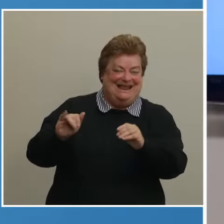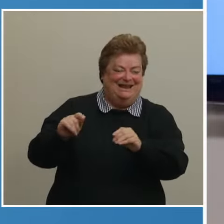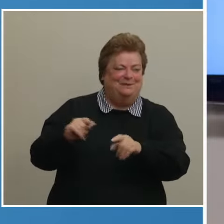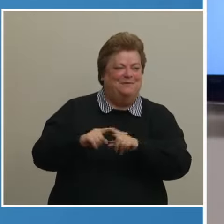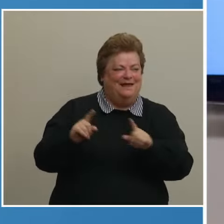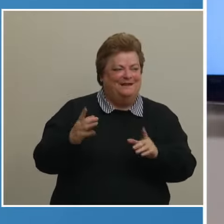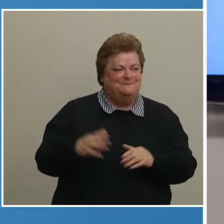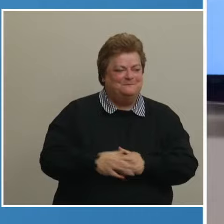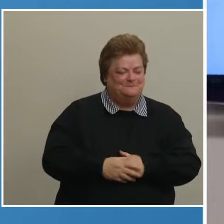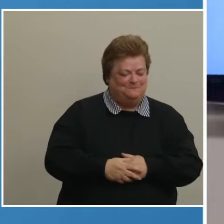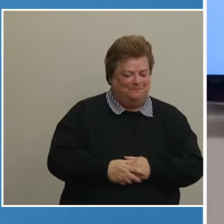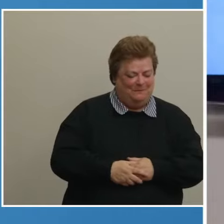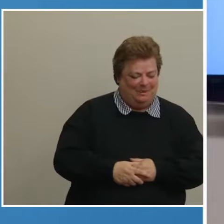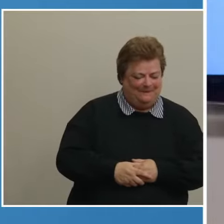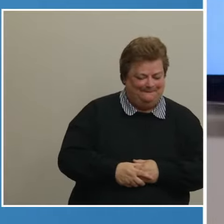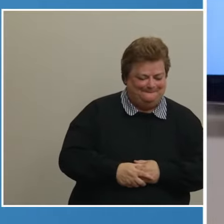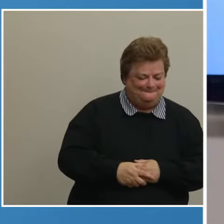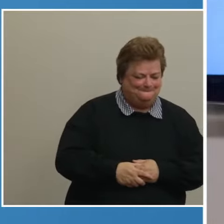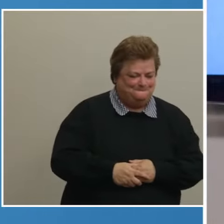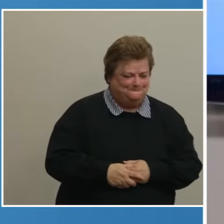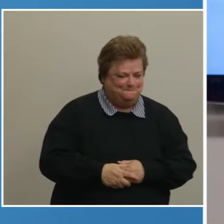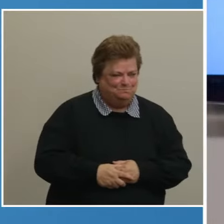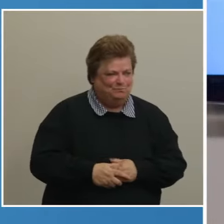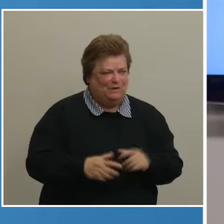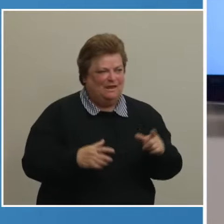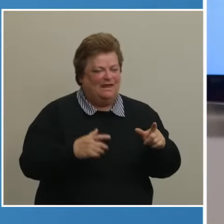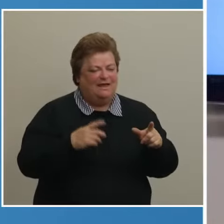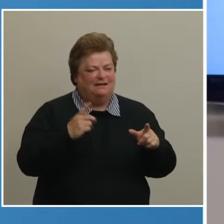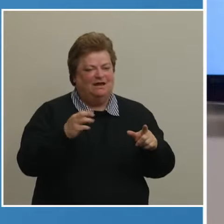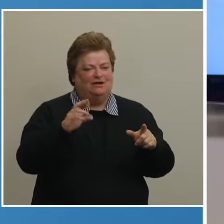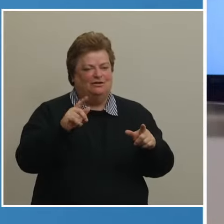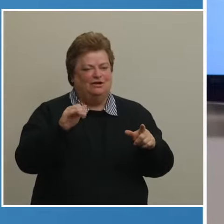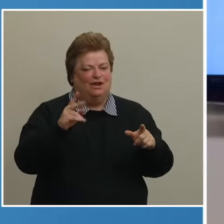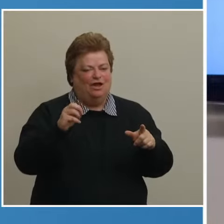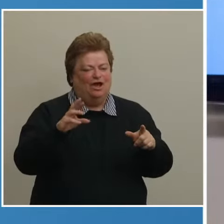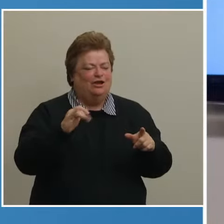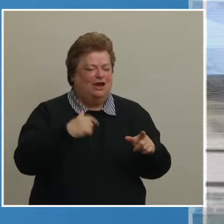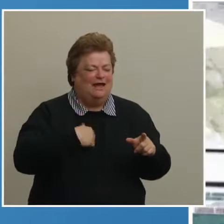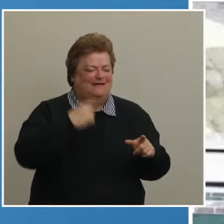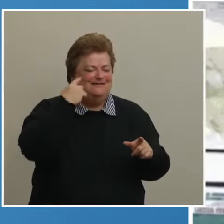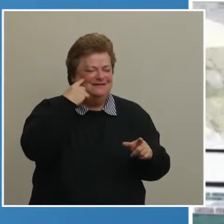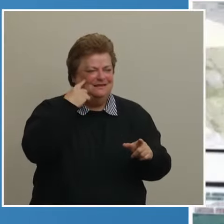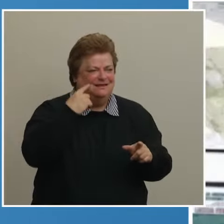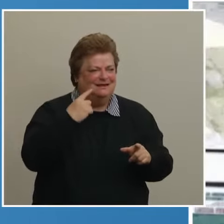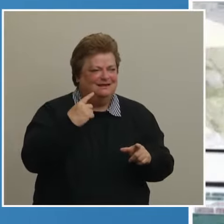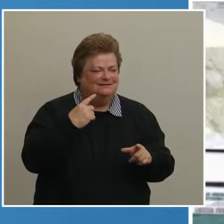Thanks, Pat. I think that first of all, it's completely appropriate that